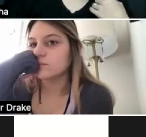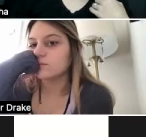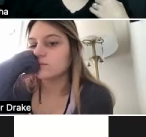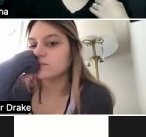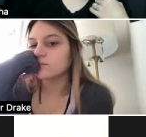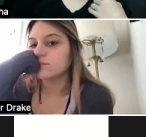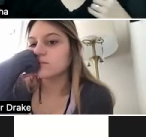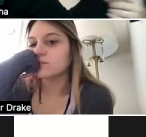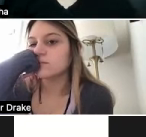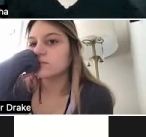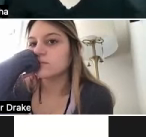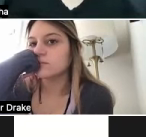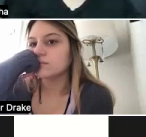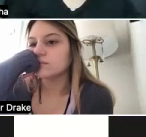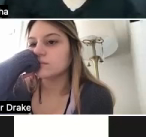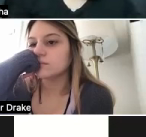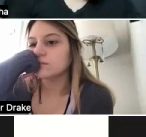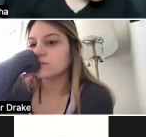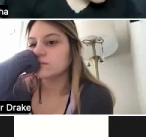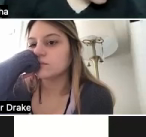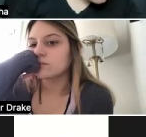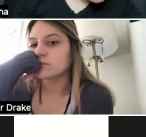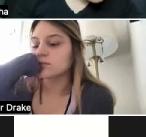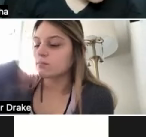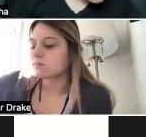Katie will need to unmute.